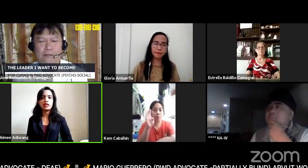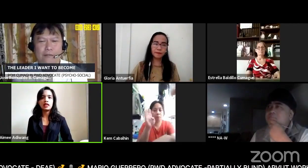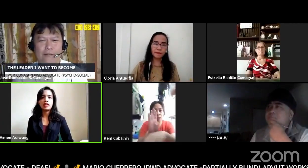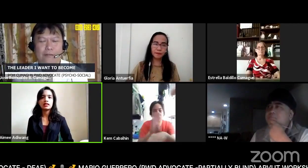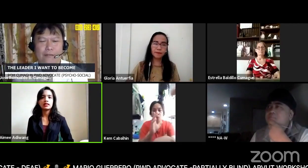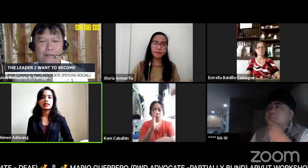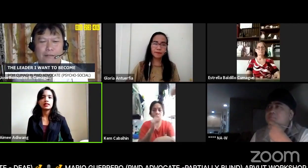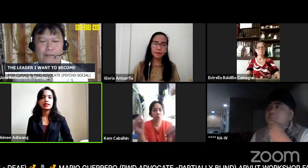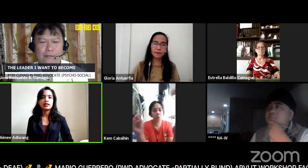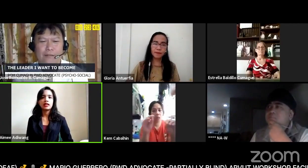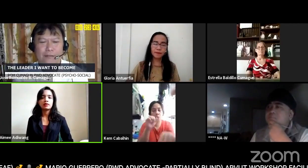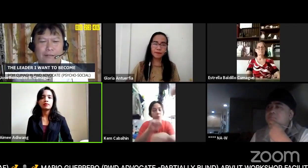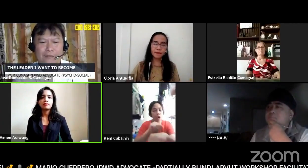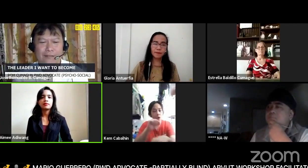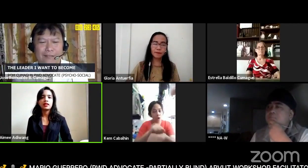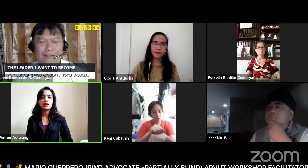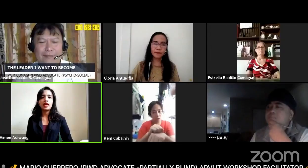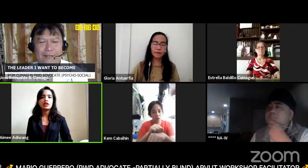deaf community,